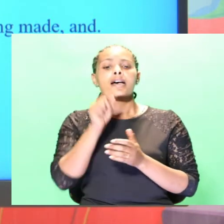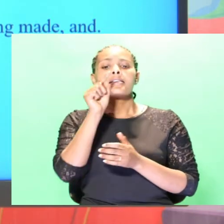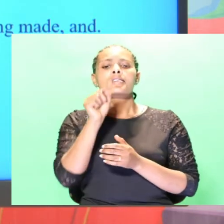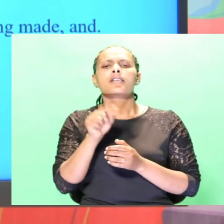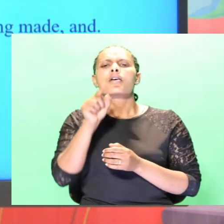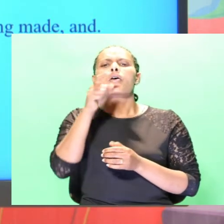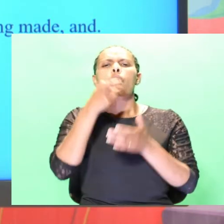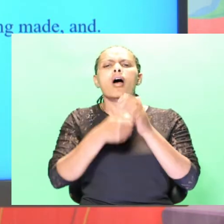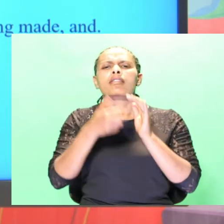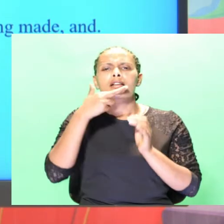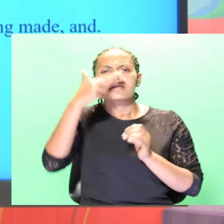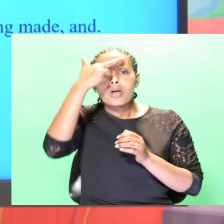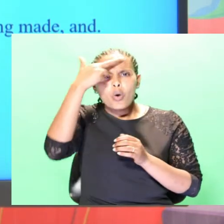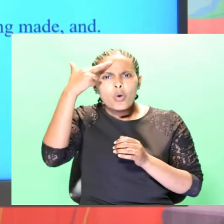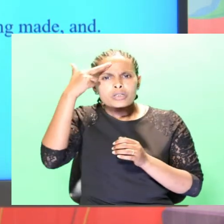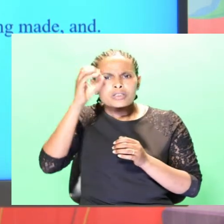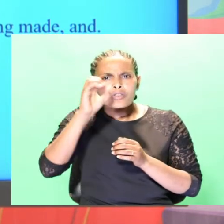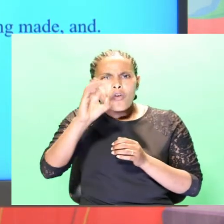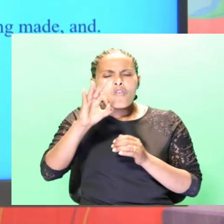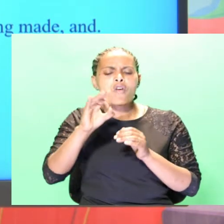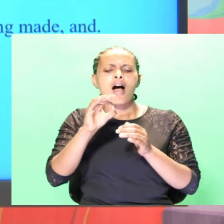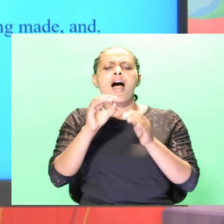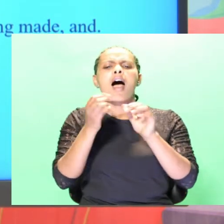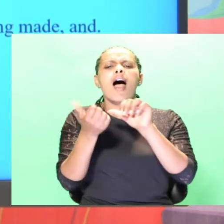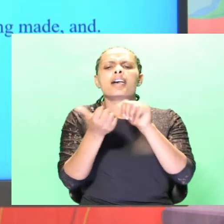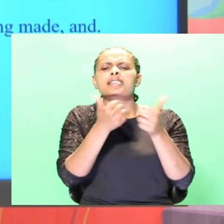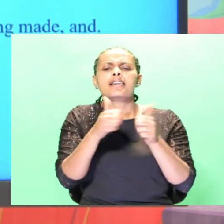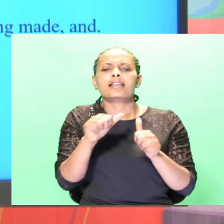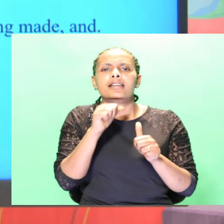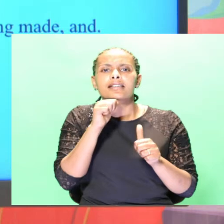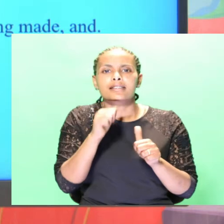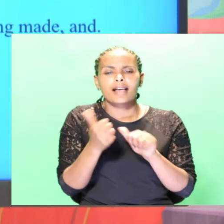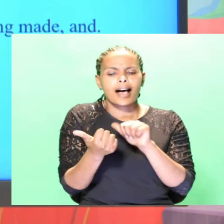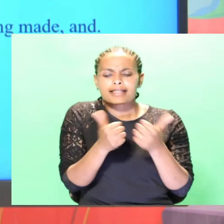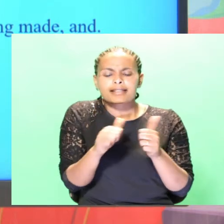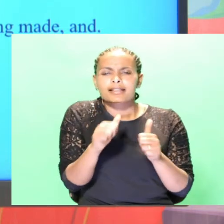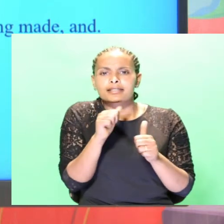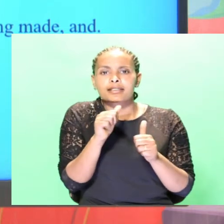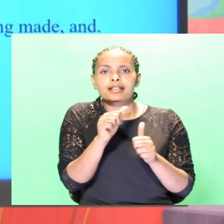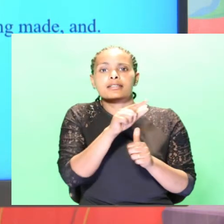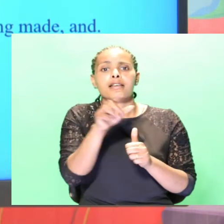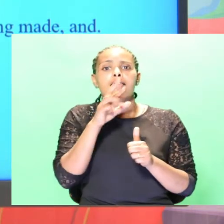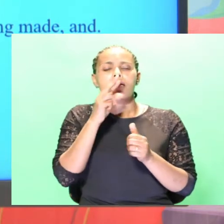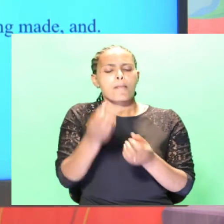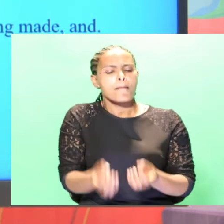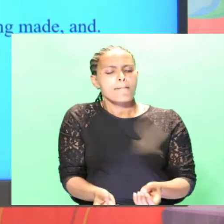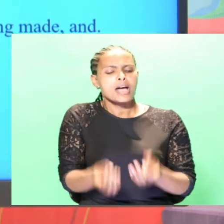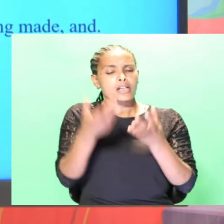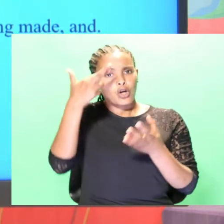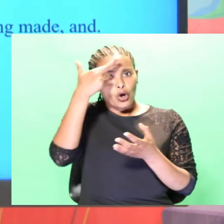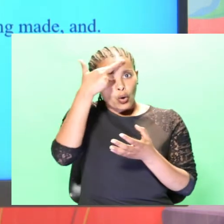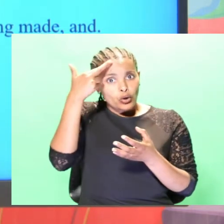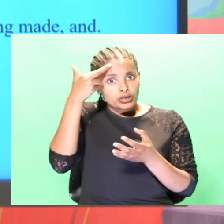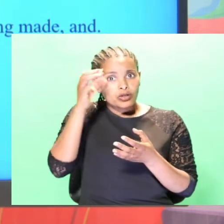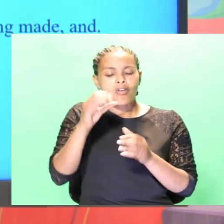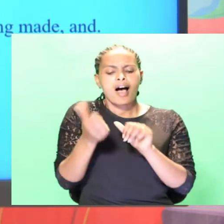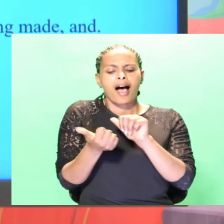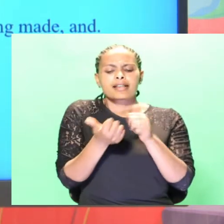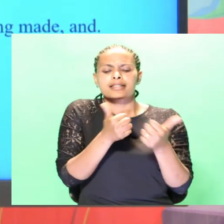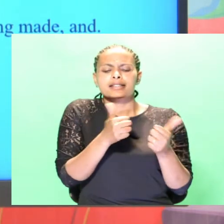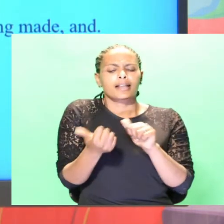Therefore, what are the causes of uncertainty? There are many causes of